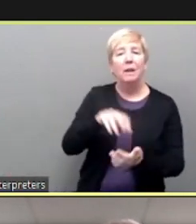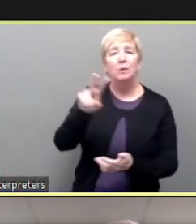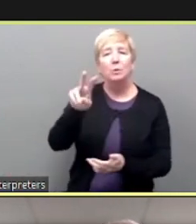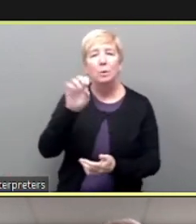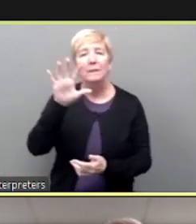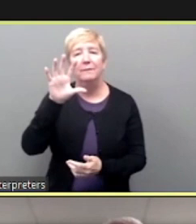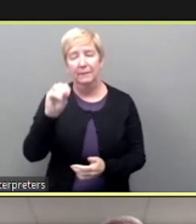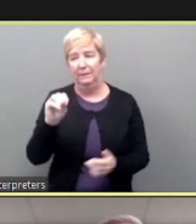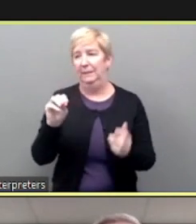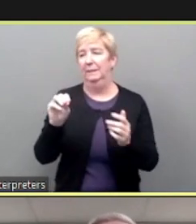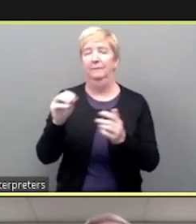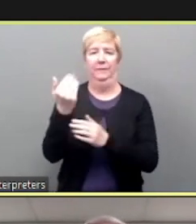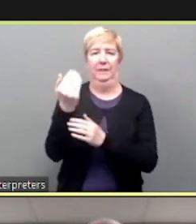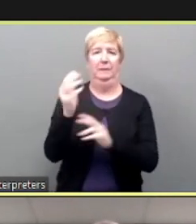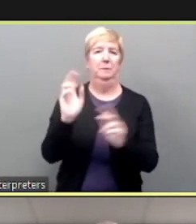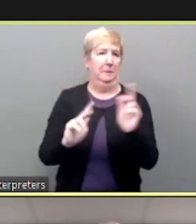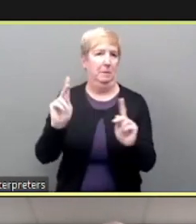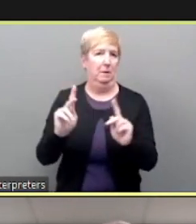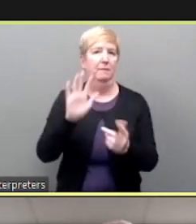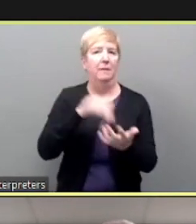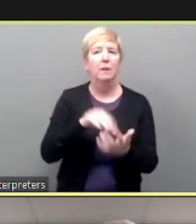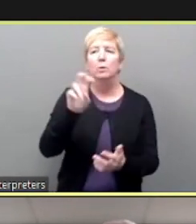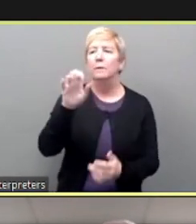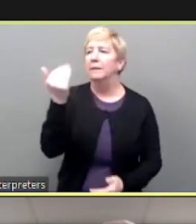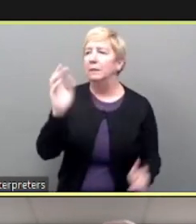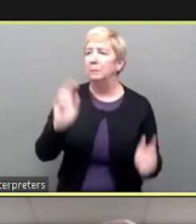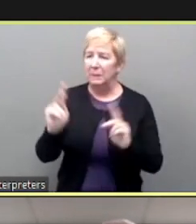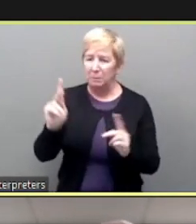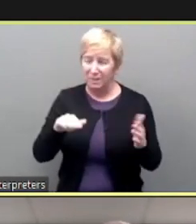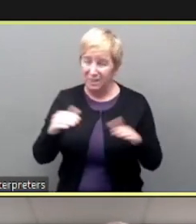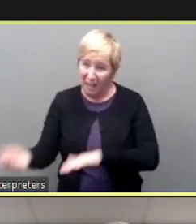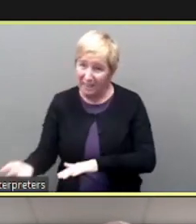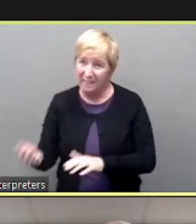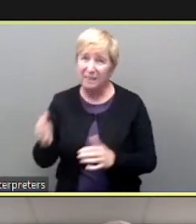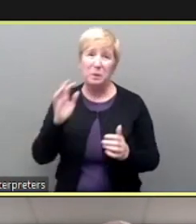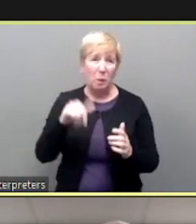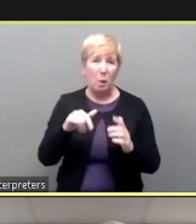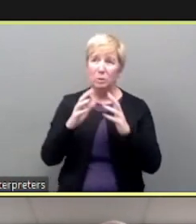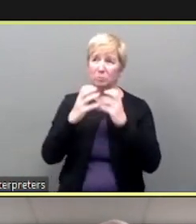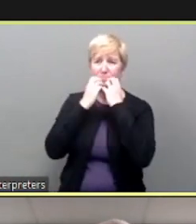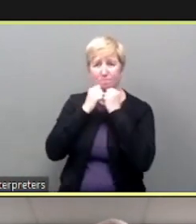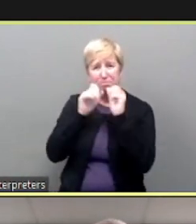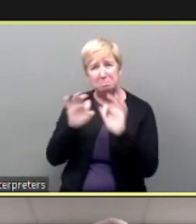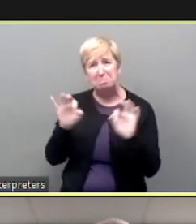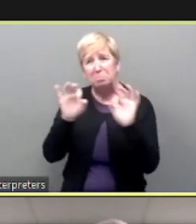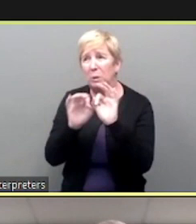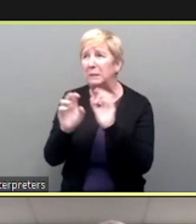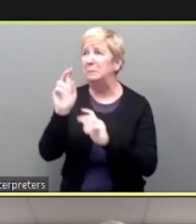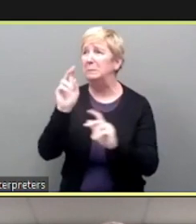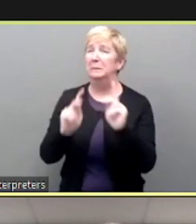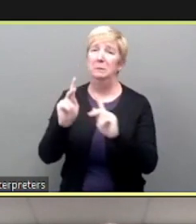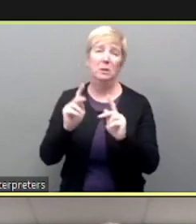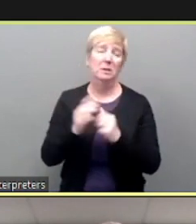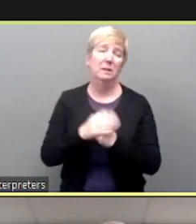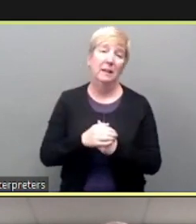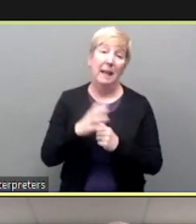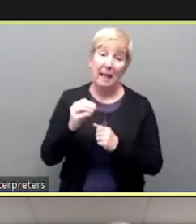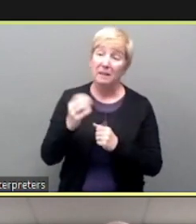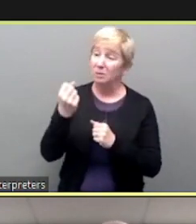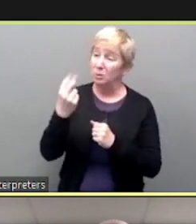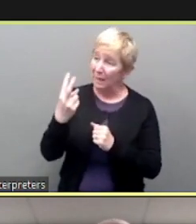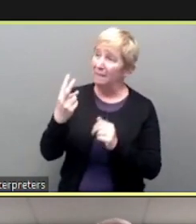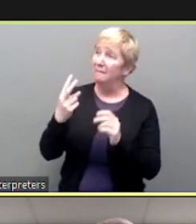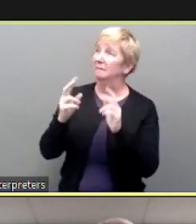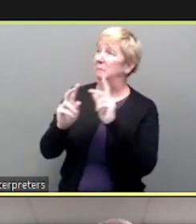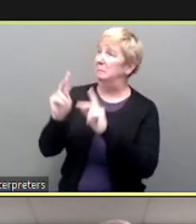people, every one of those a meaningful life, an important life, and dozen or more people who know or